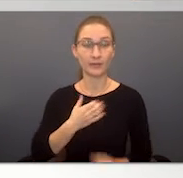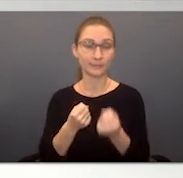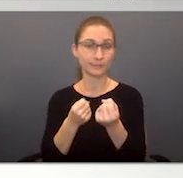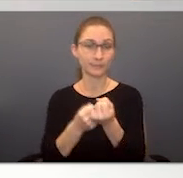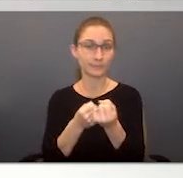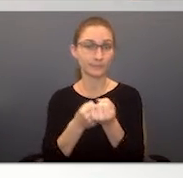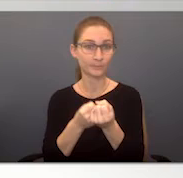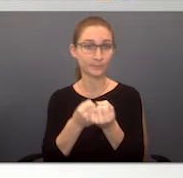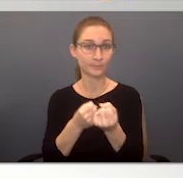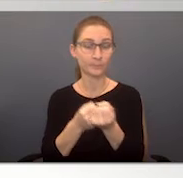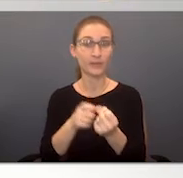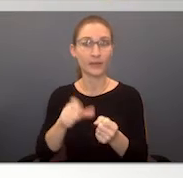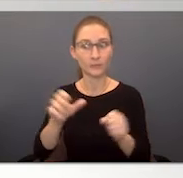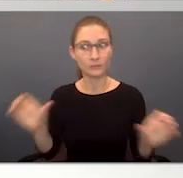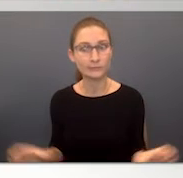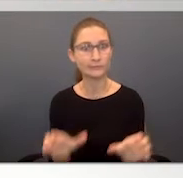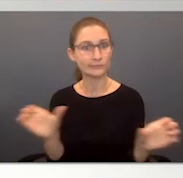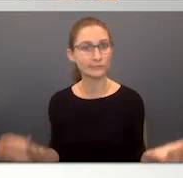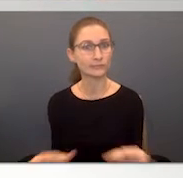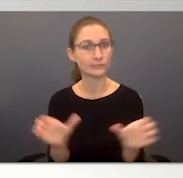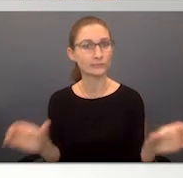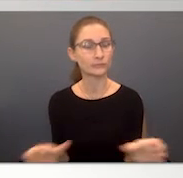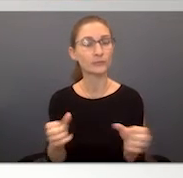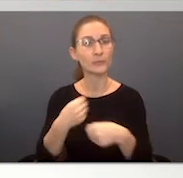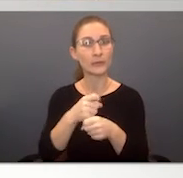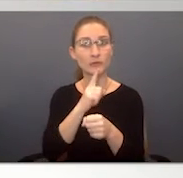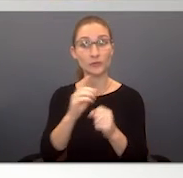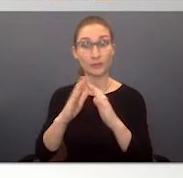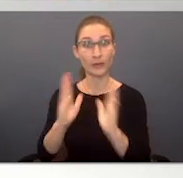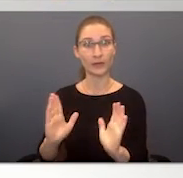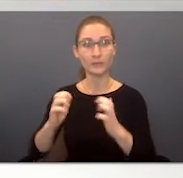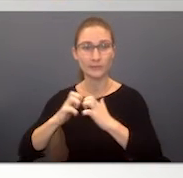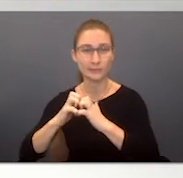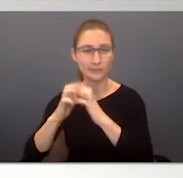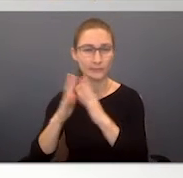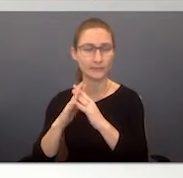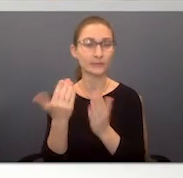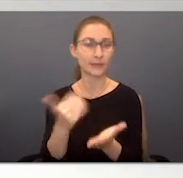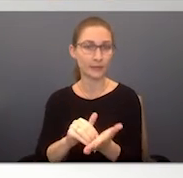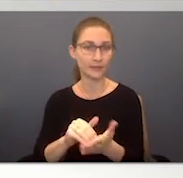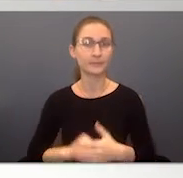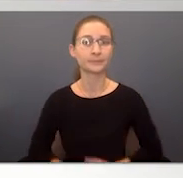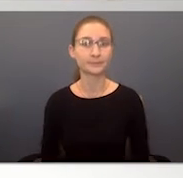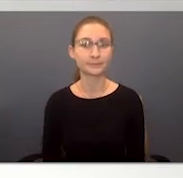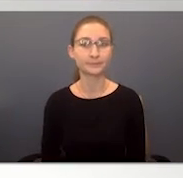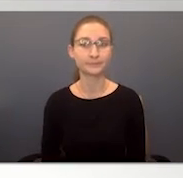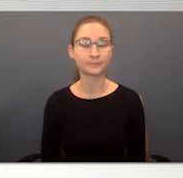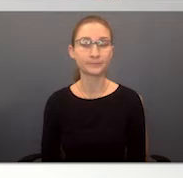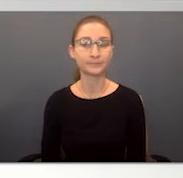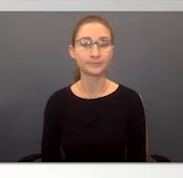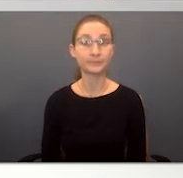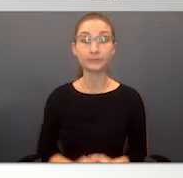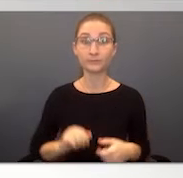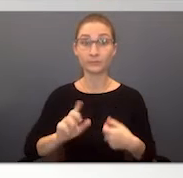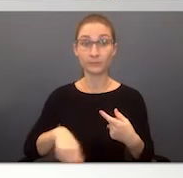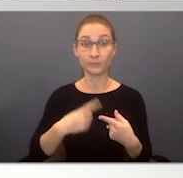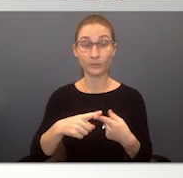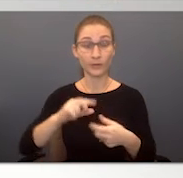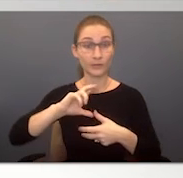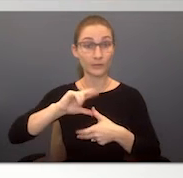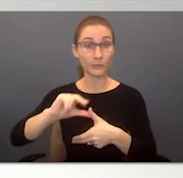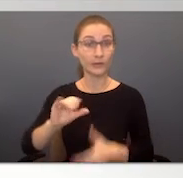it destroyed my house, and so the walls had to be replaced, and so, hold on, because,